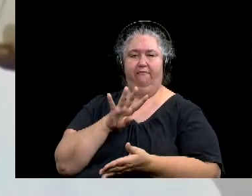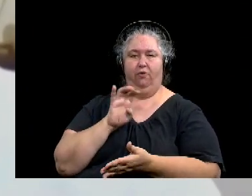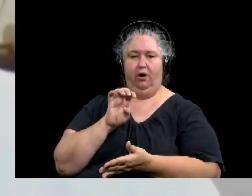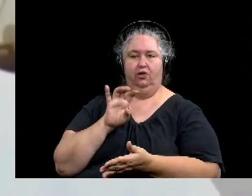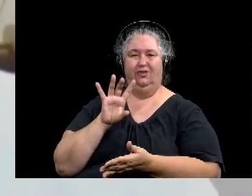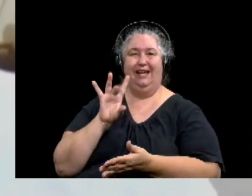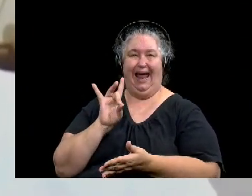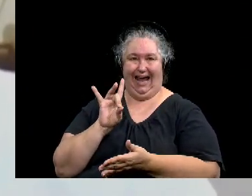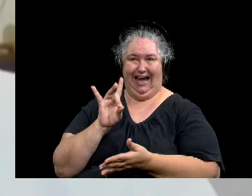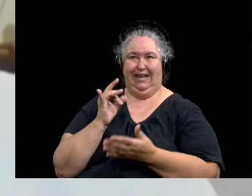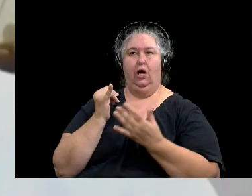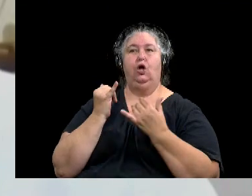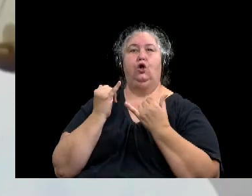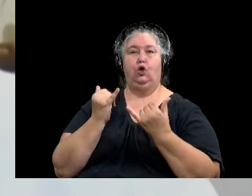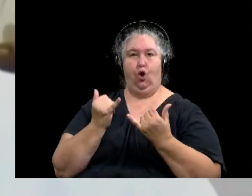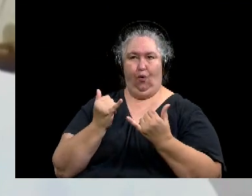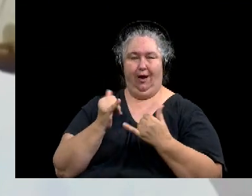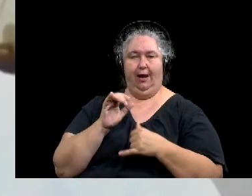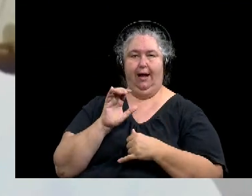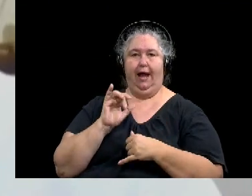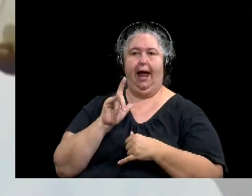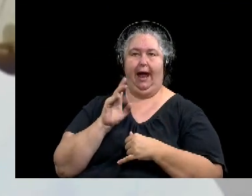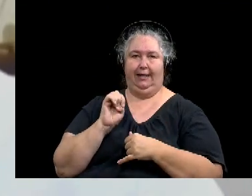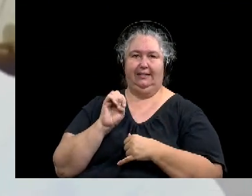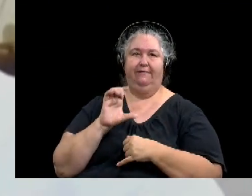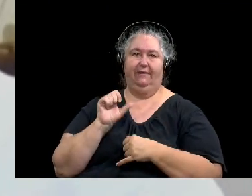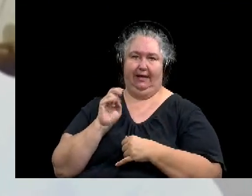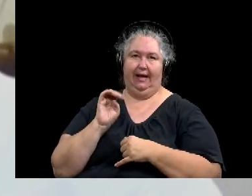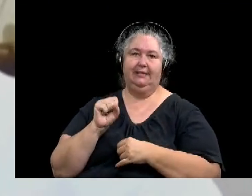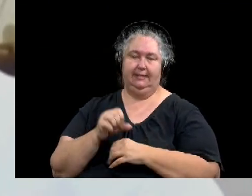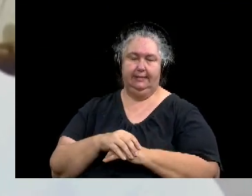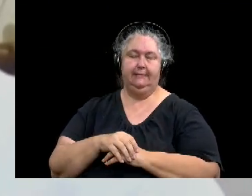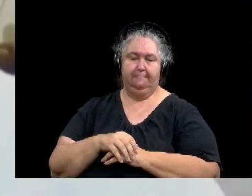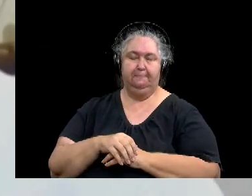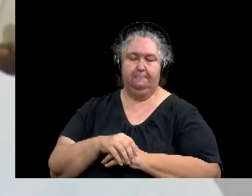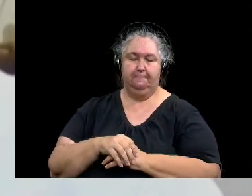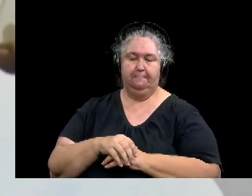1,408 current active cases. As of